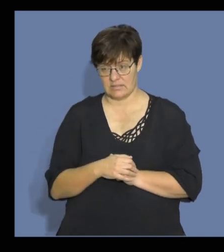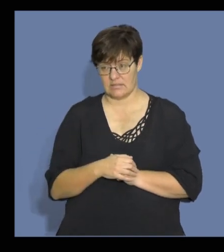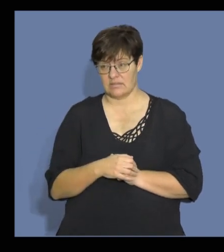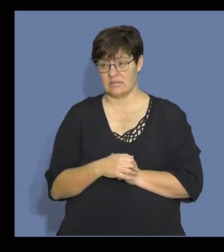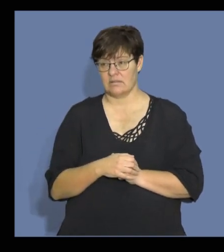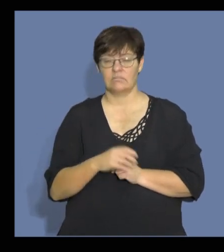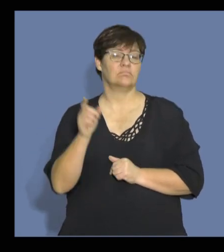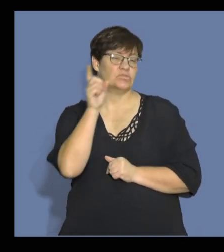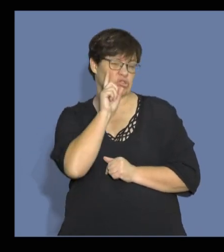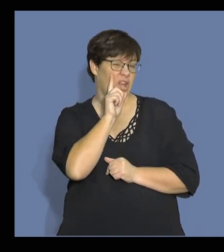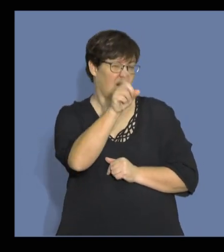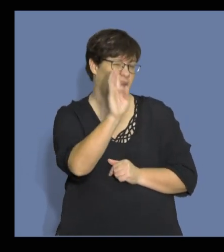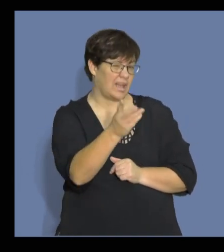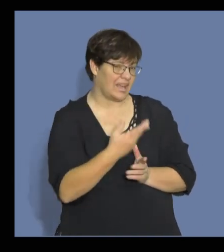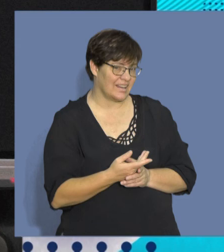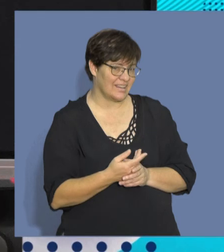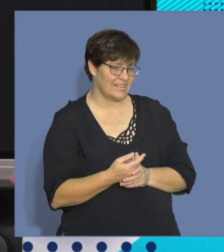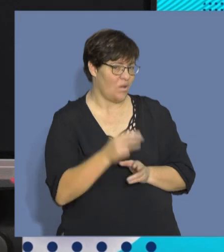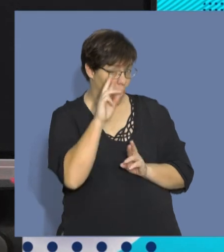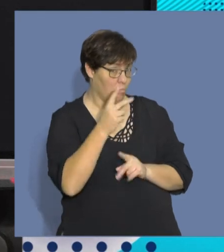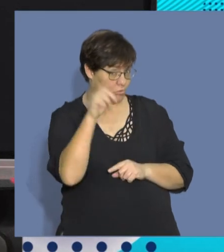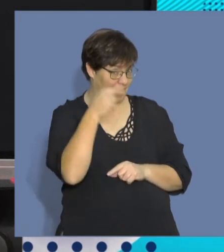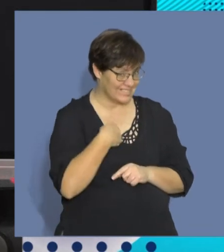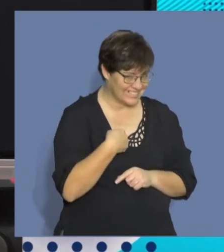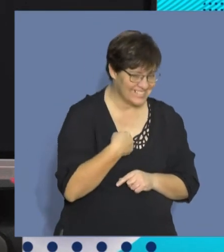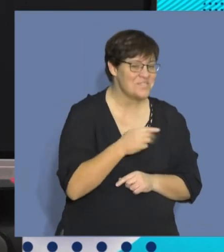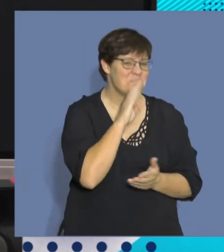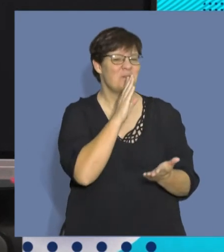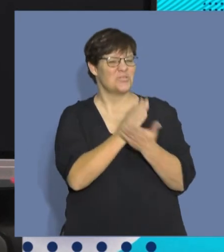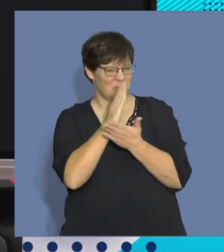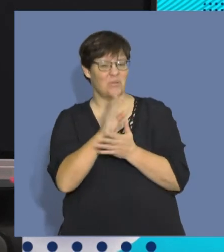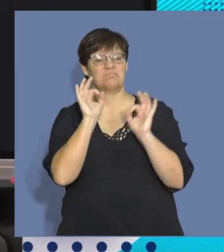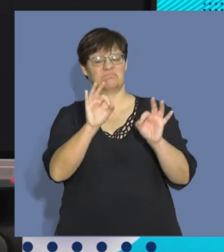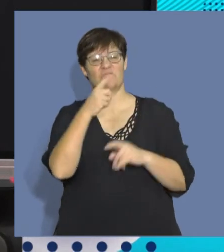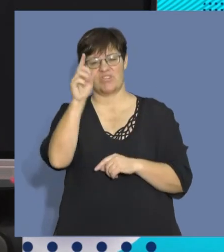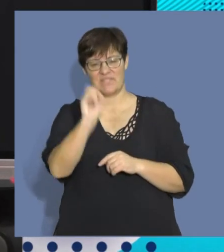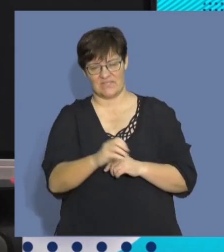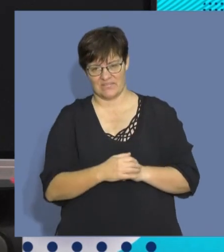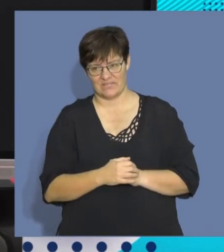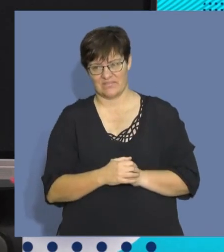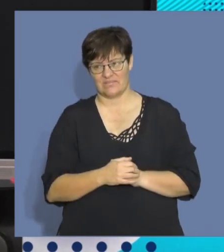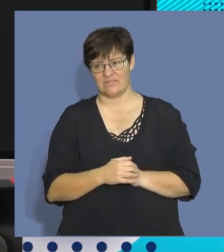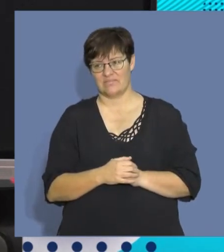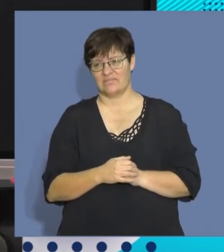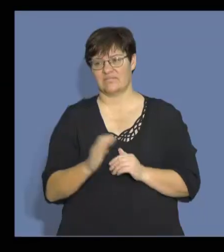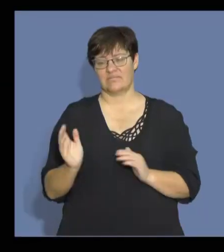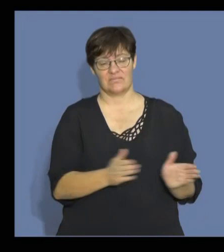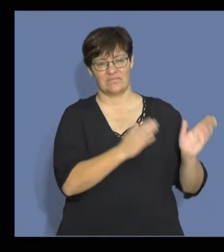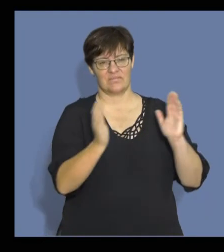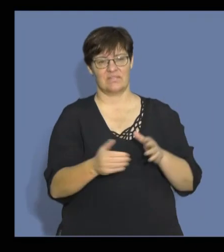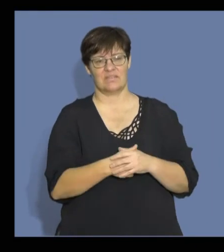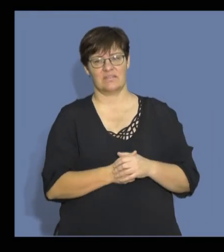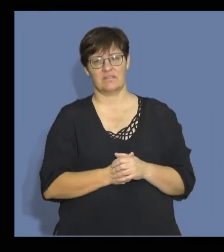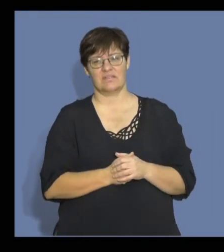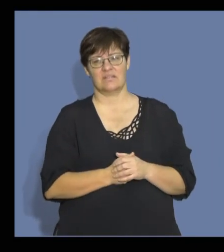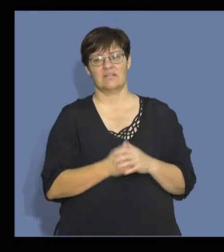13. And you can check me on that. I hope I did it right, but make sure that that is indeed right. We're going to be moving on to the next